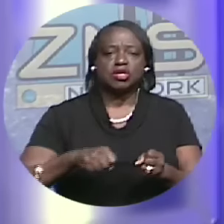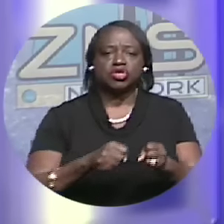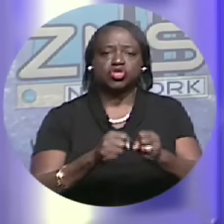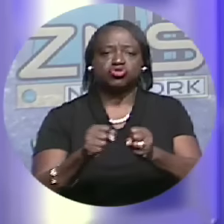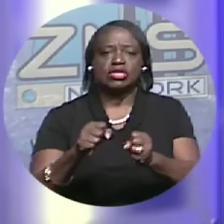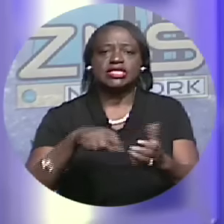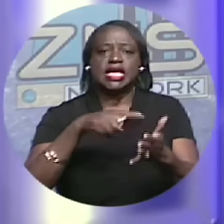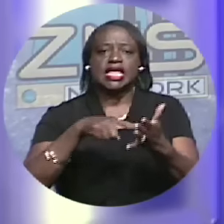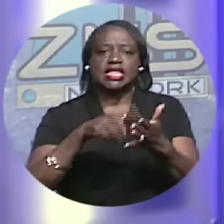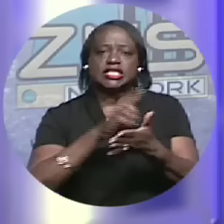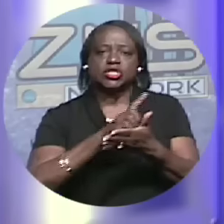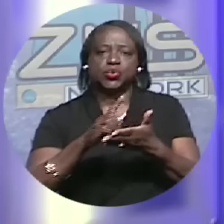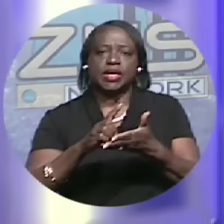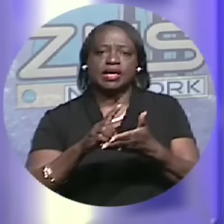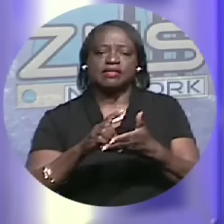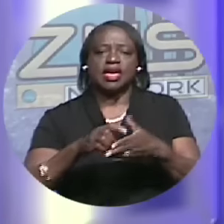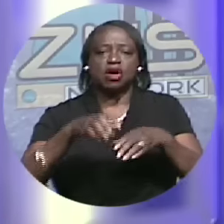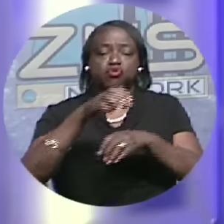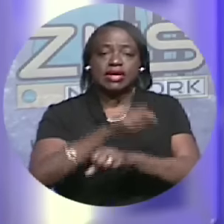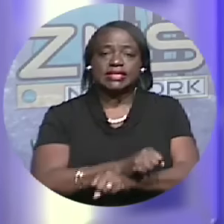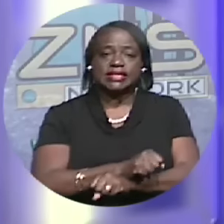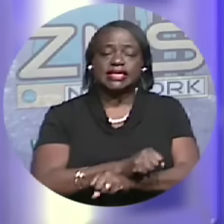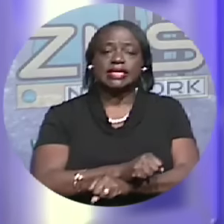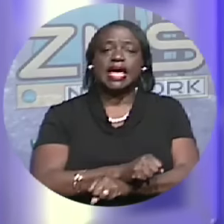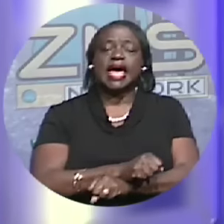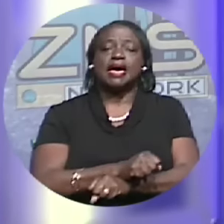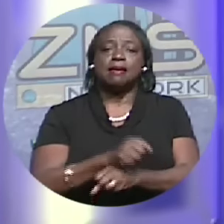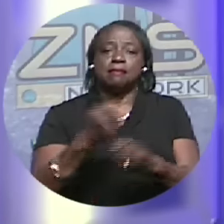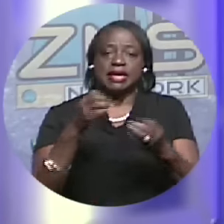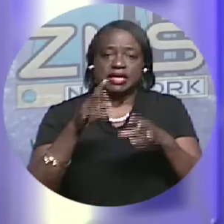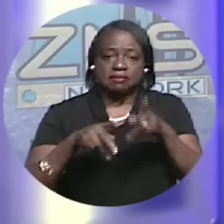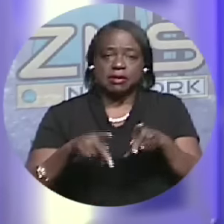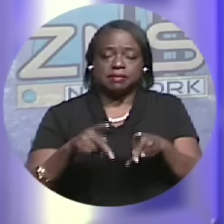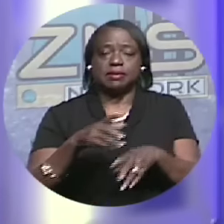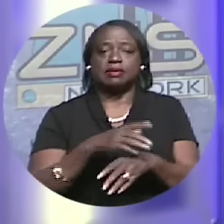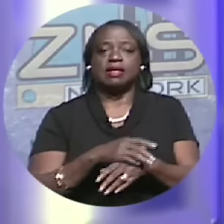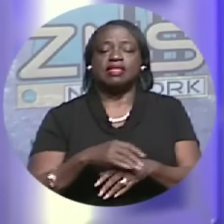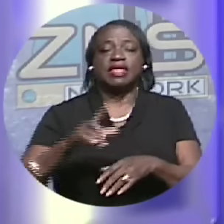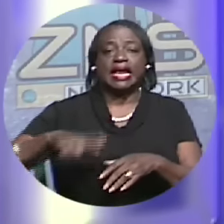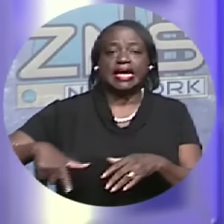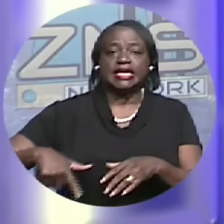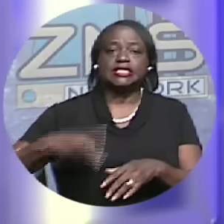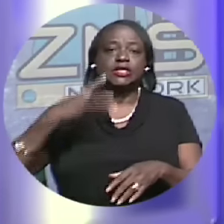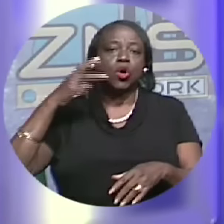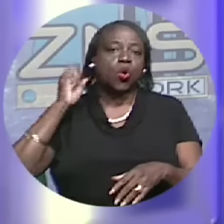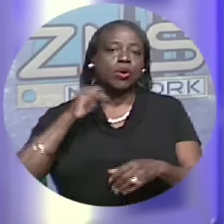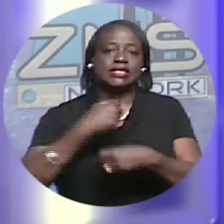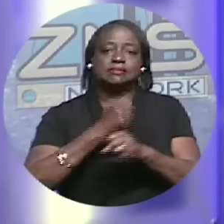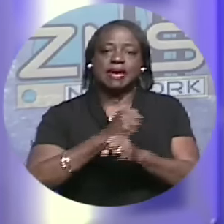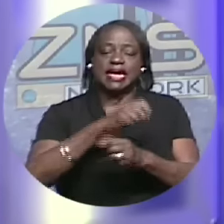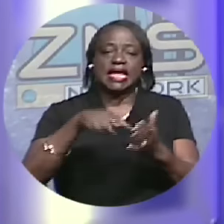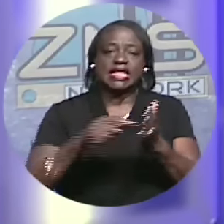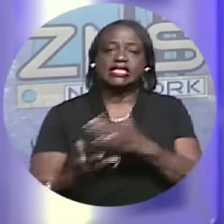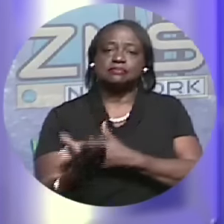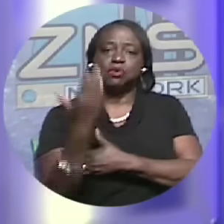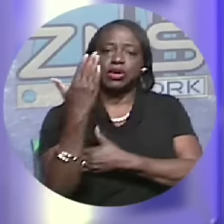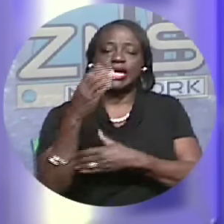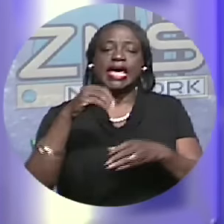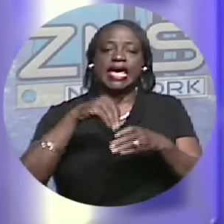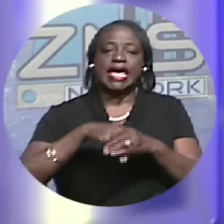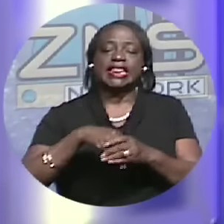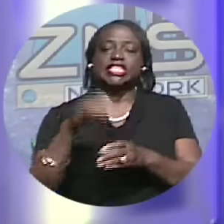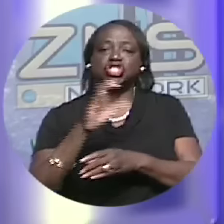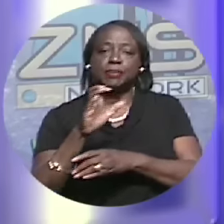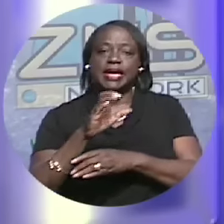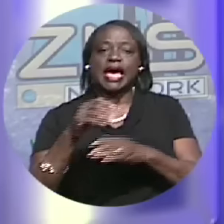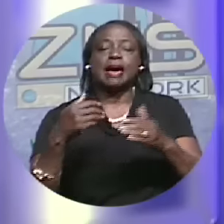several arrests and seize various firearms and ammunition. The latest arrest was made this morning in the Chippingham community. Once